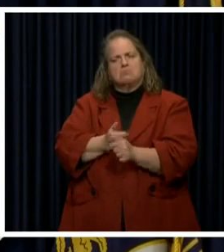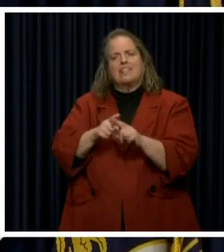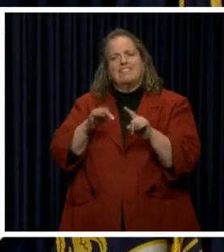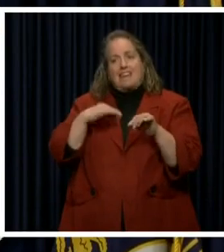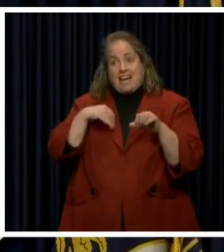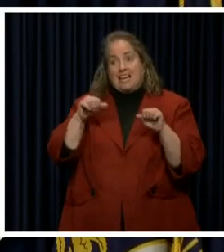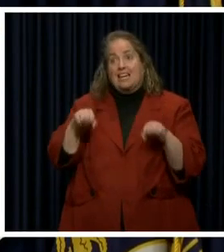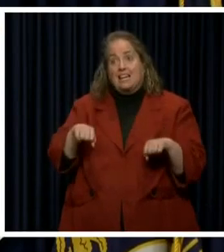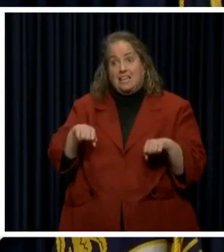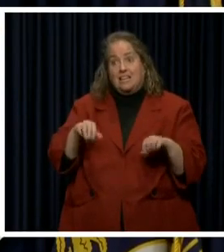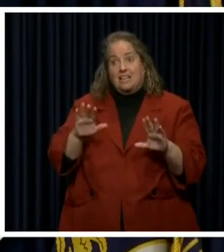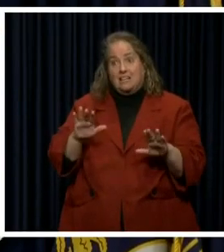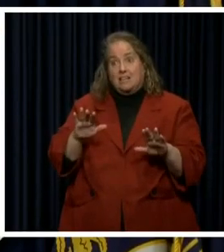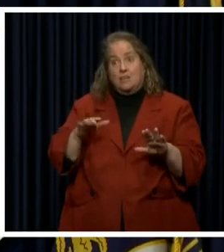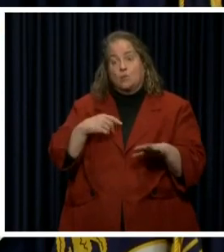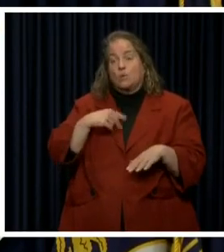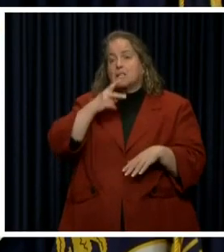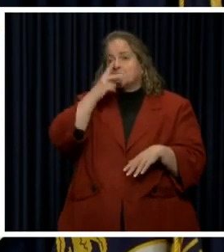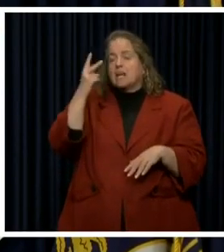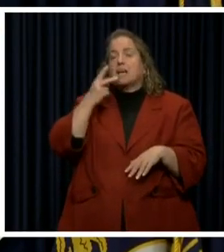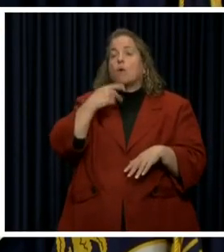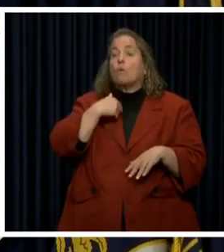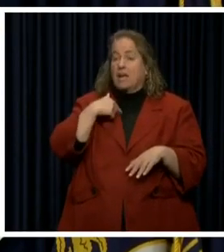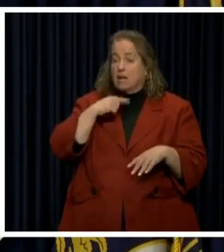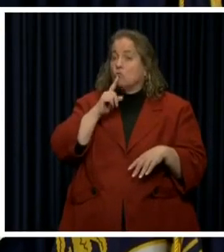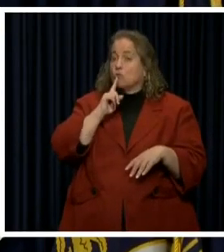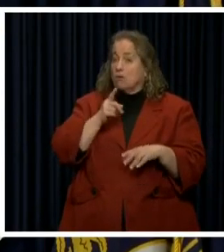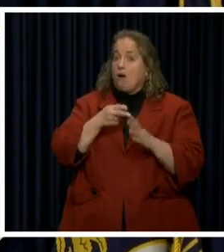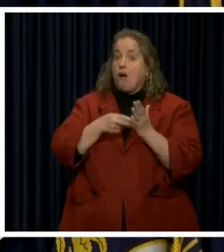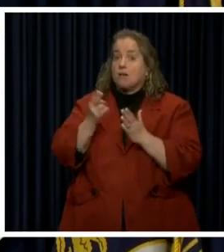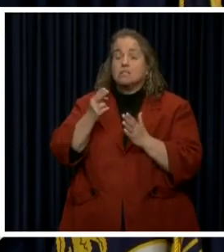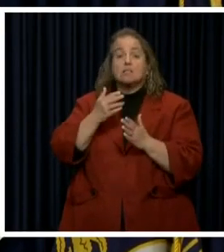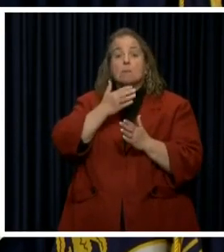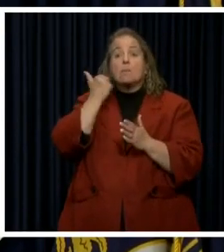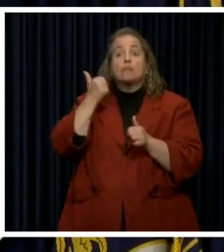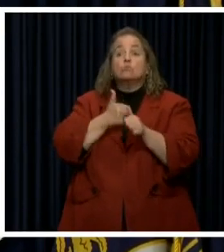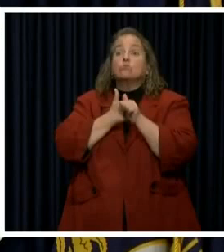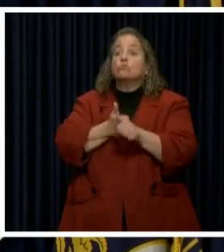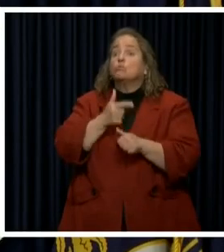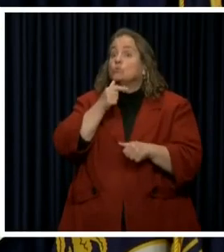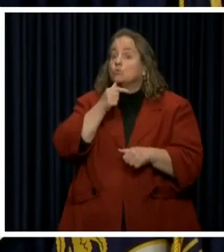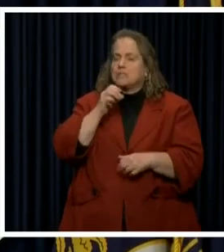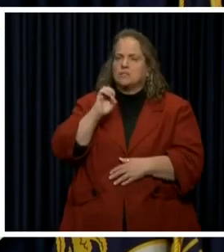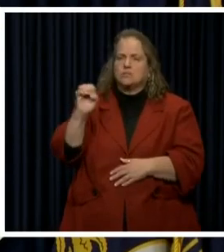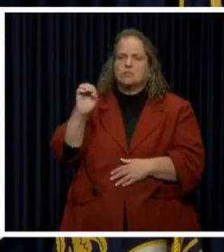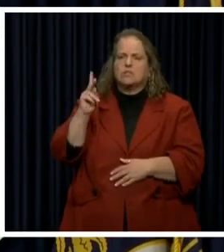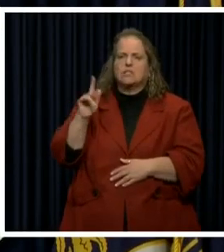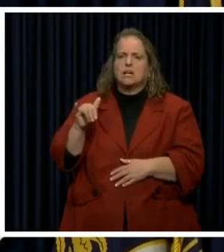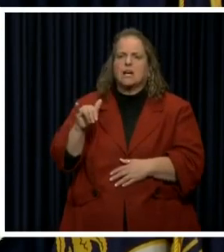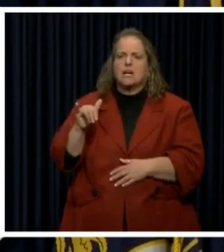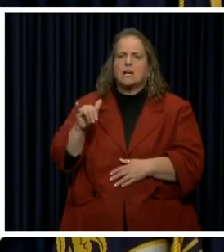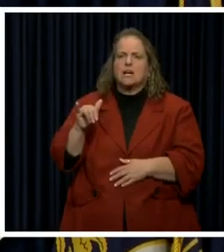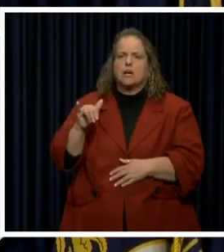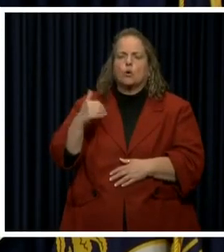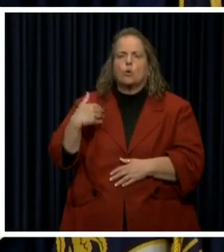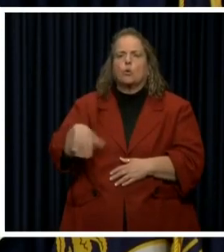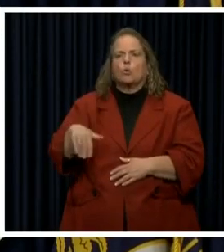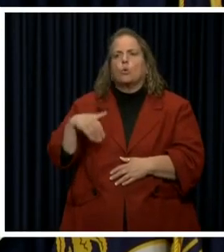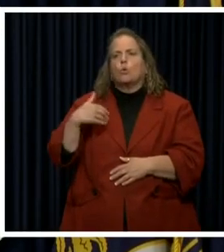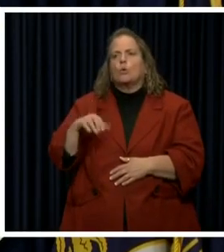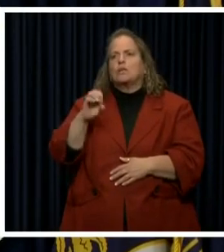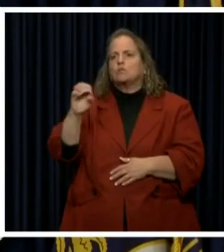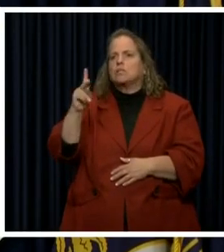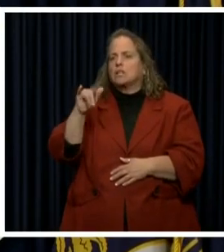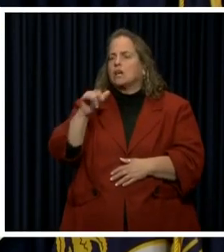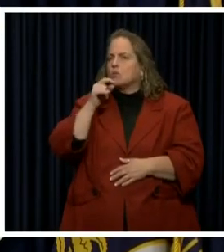we're seeing perhaps the best compliance anywhere in eastern Kentucky. Folks wanting to protect their neighbors,